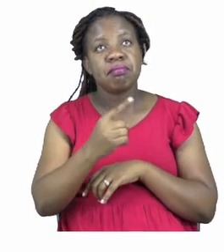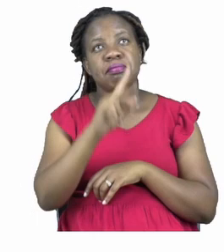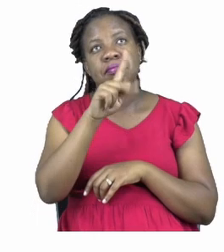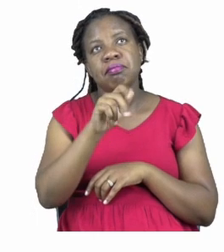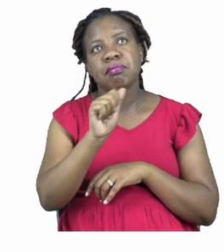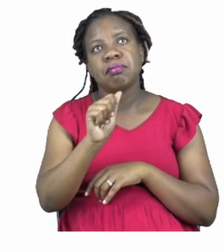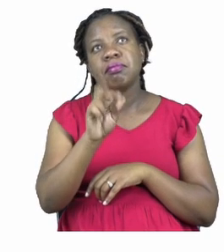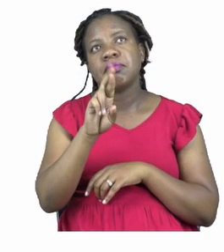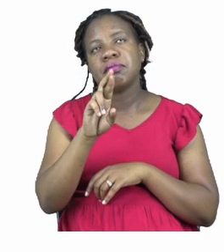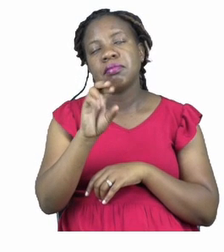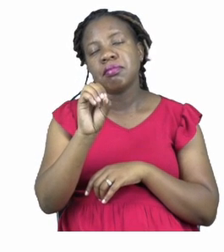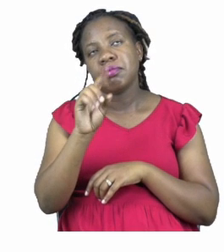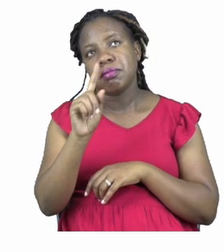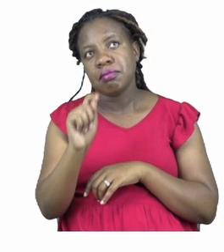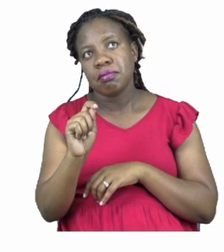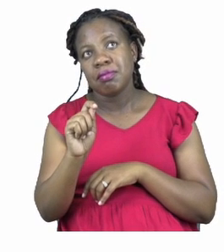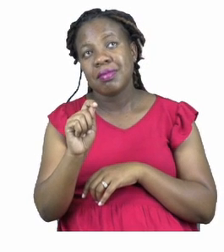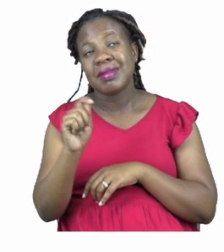is Peter.